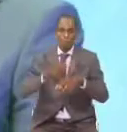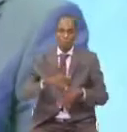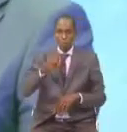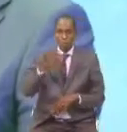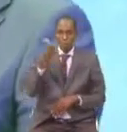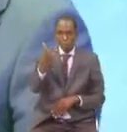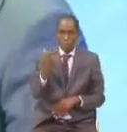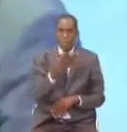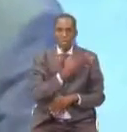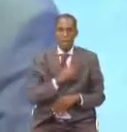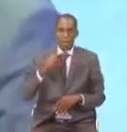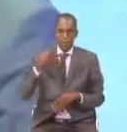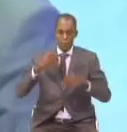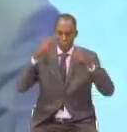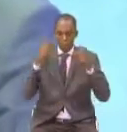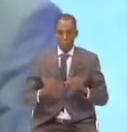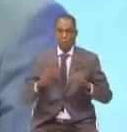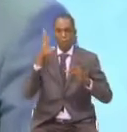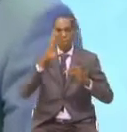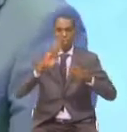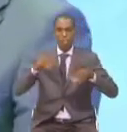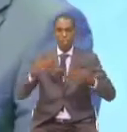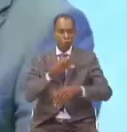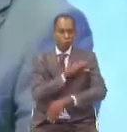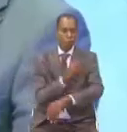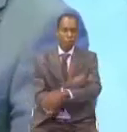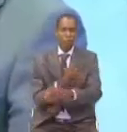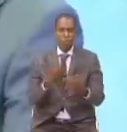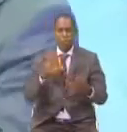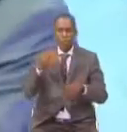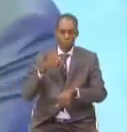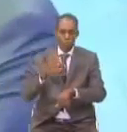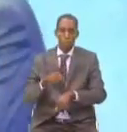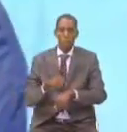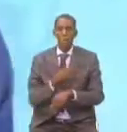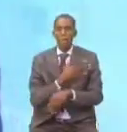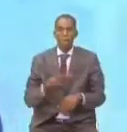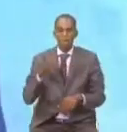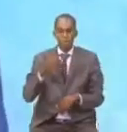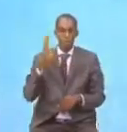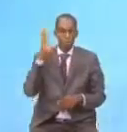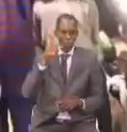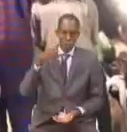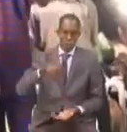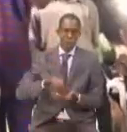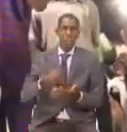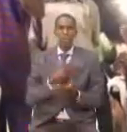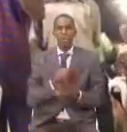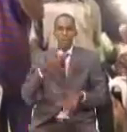power will strengthen your bones, strengthen your joints. You rise up and you are going to